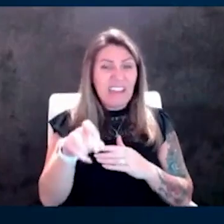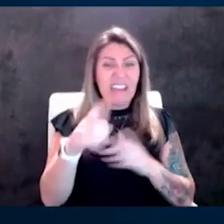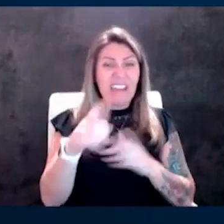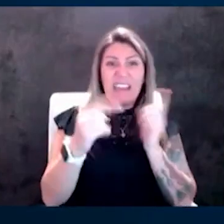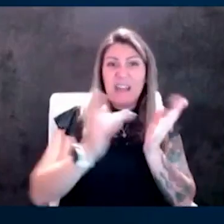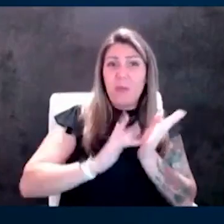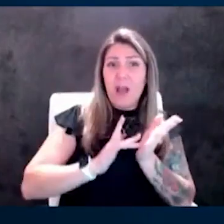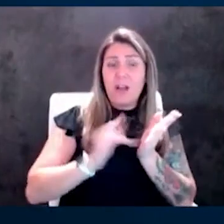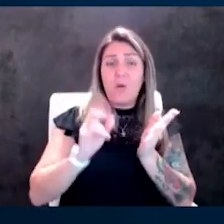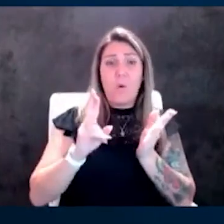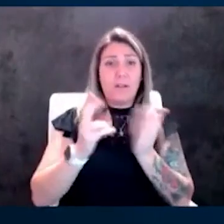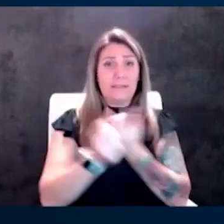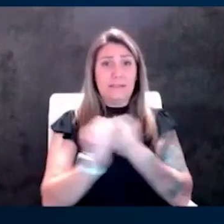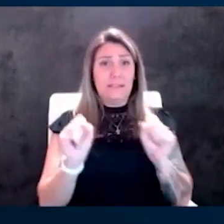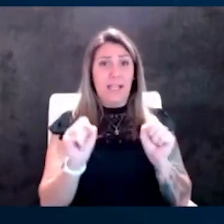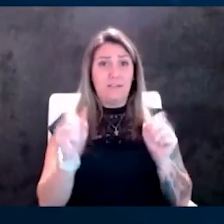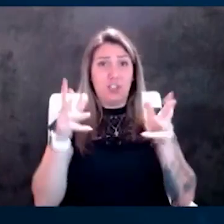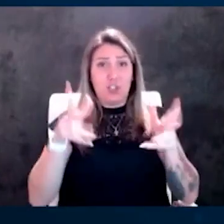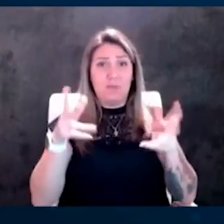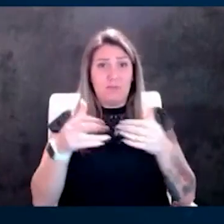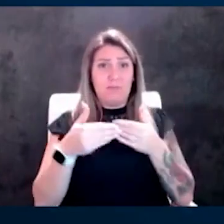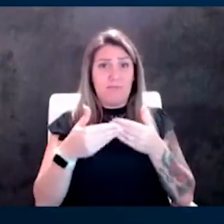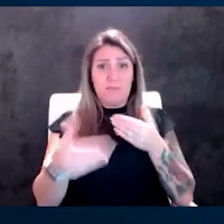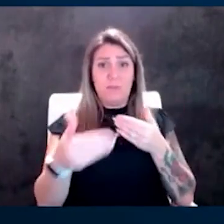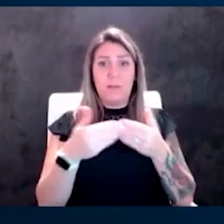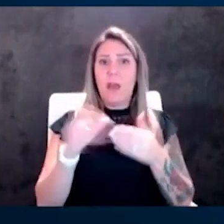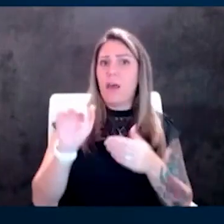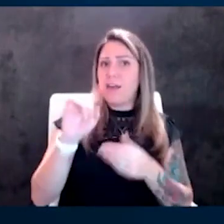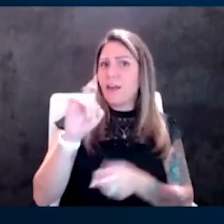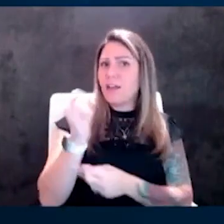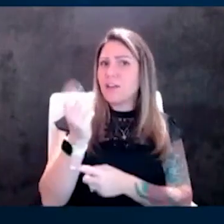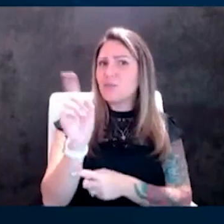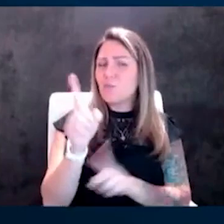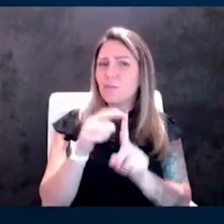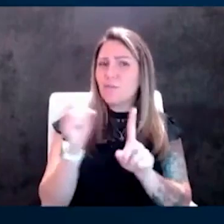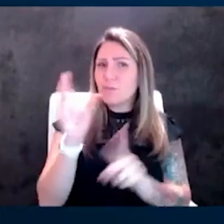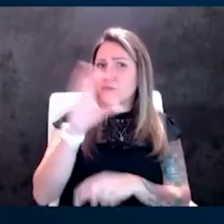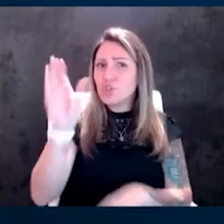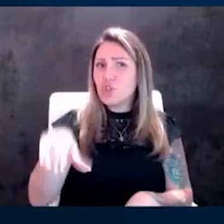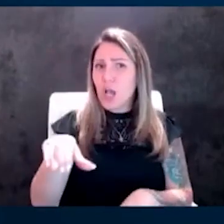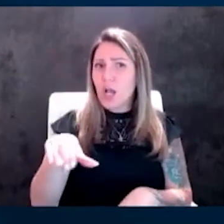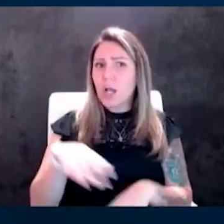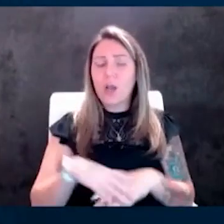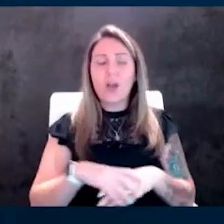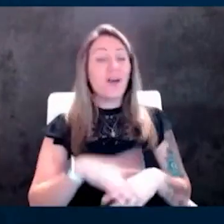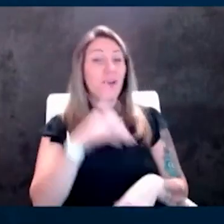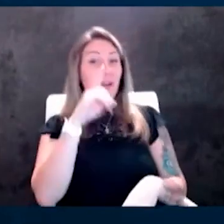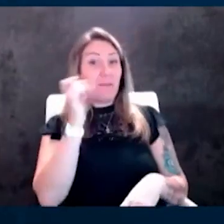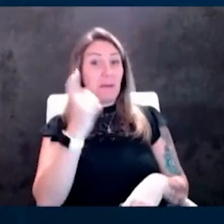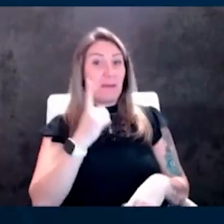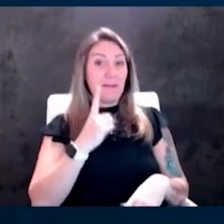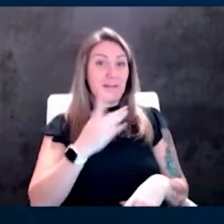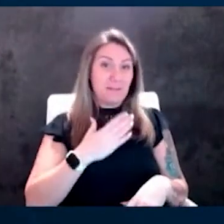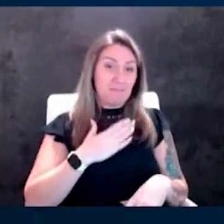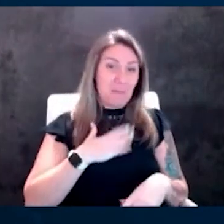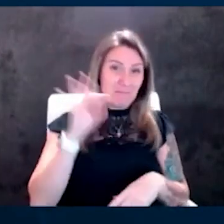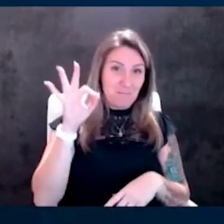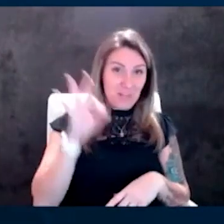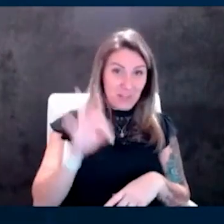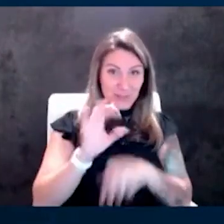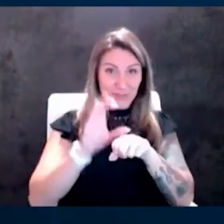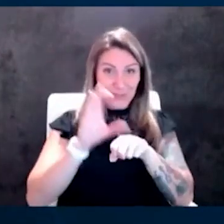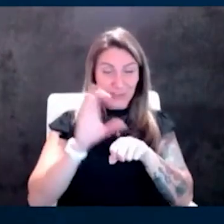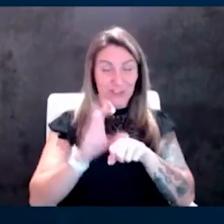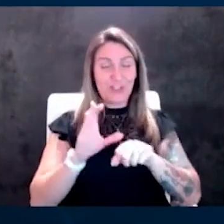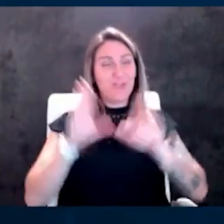course? Alexis, where are you from? Chicago. Okay, because my minister church, Shanna Stites, love her, she does a great job,